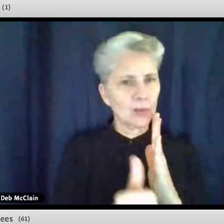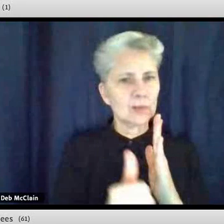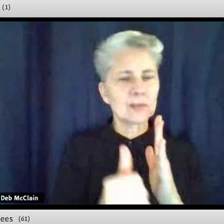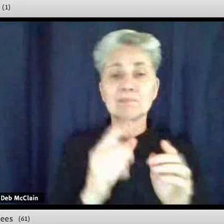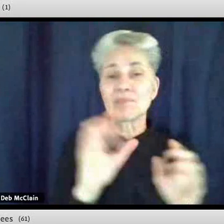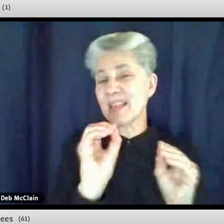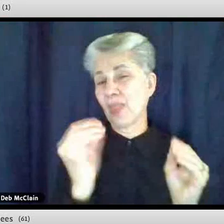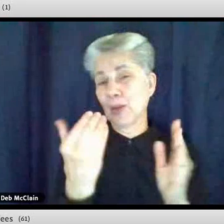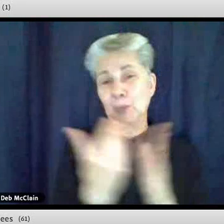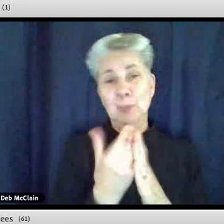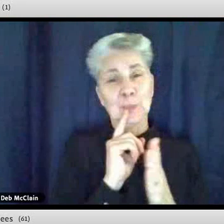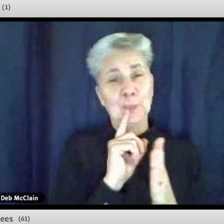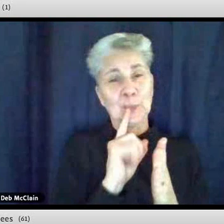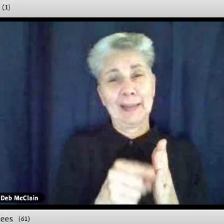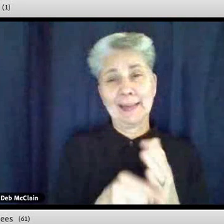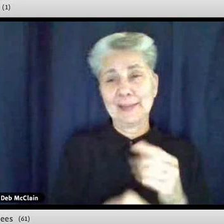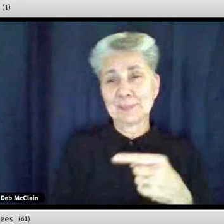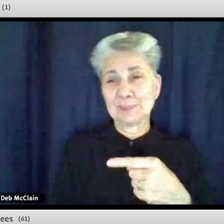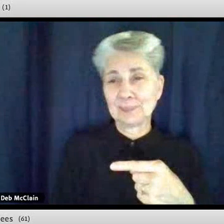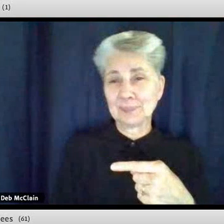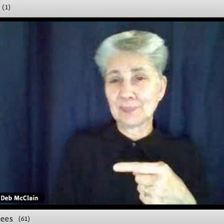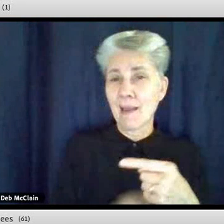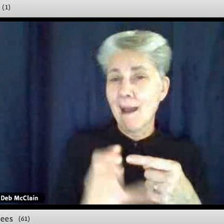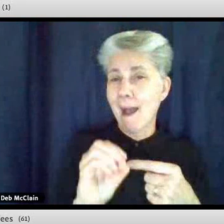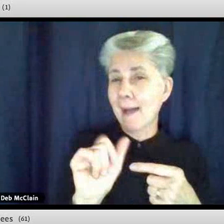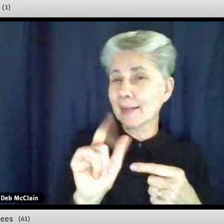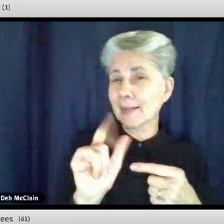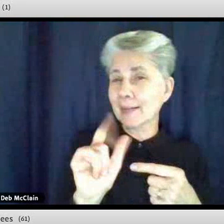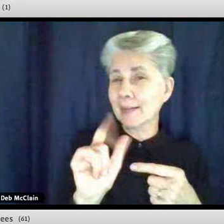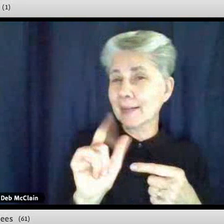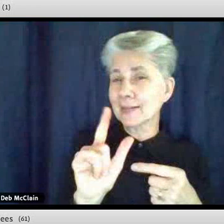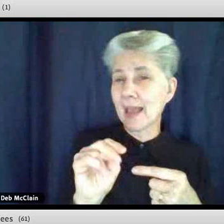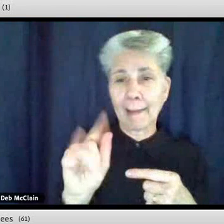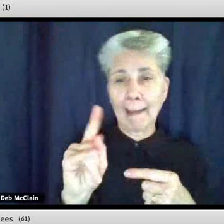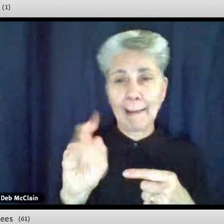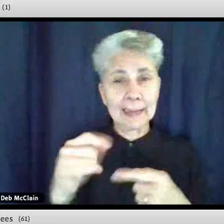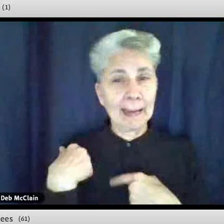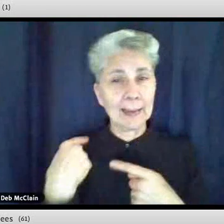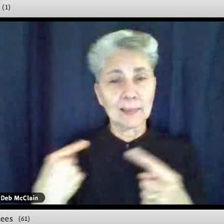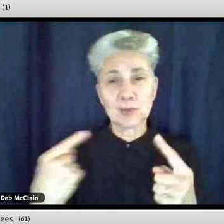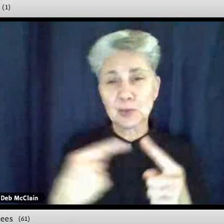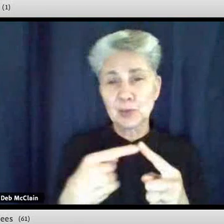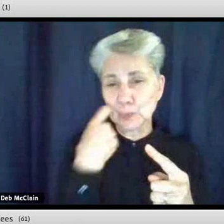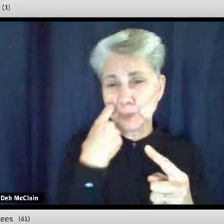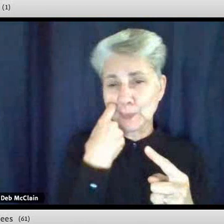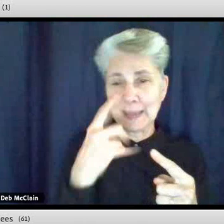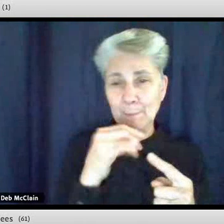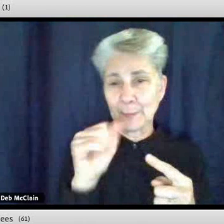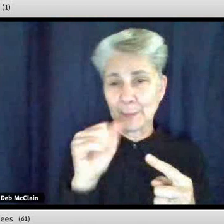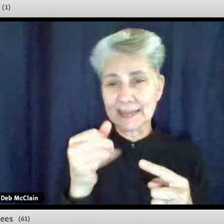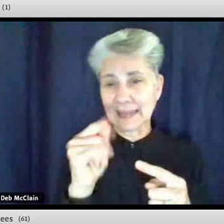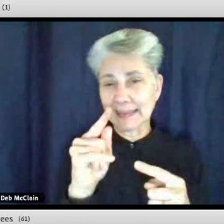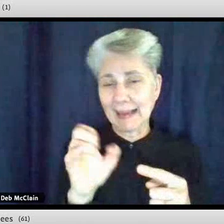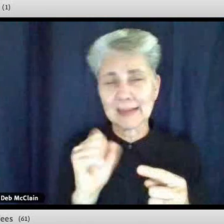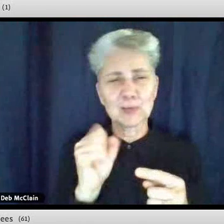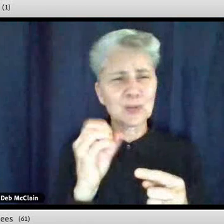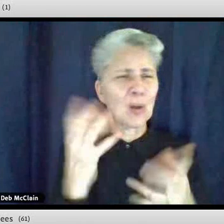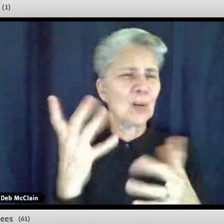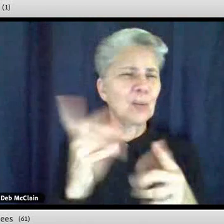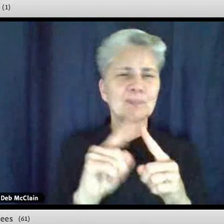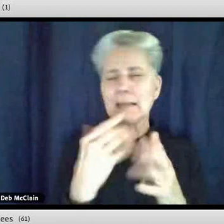and sometimes you can tell. We have those skills. It's nothing new though. I mean, it's been around since Octavian and Mark